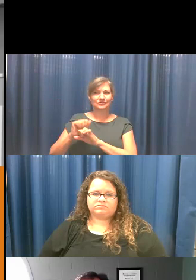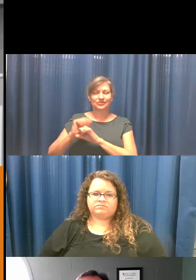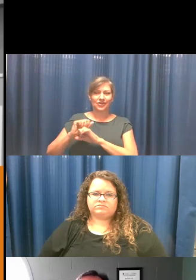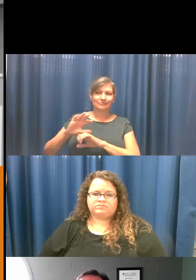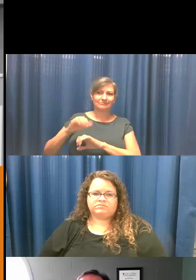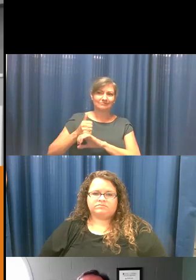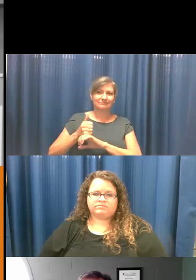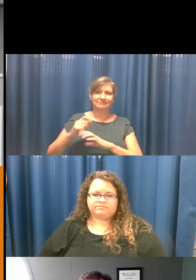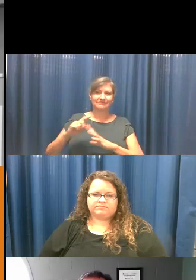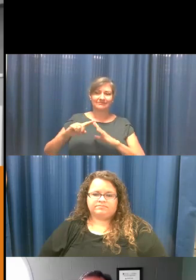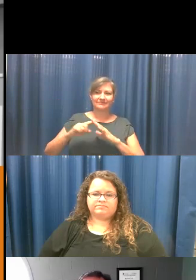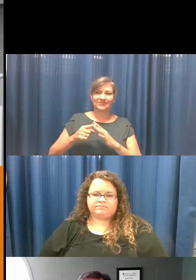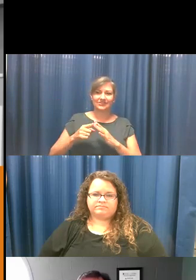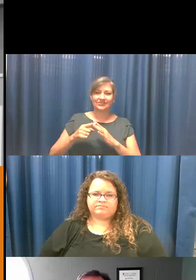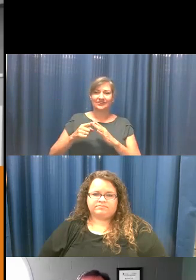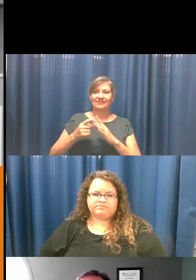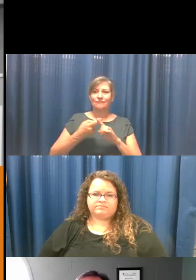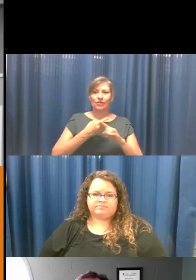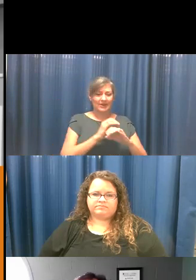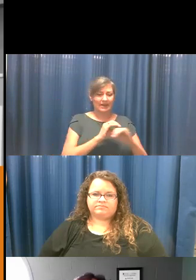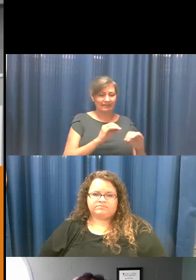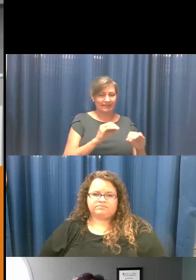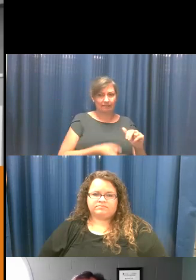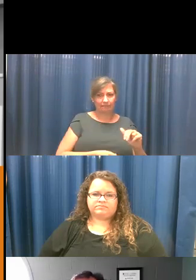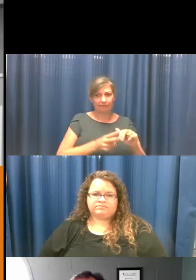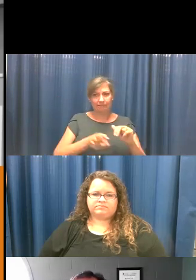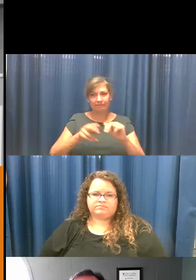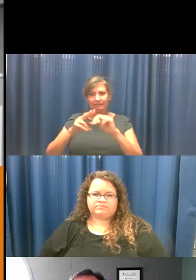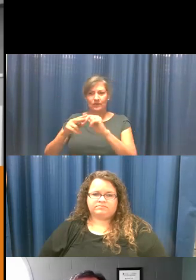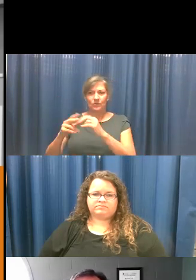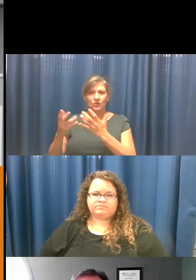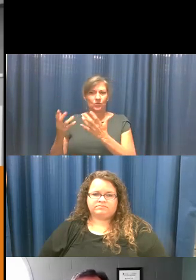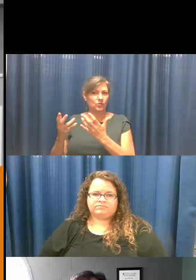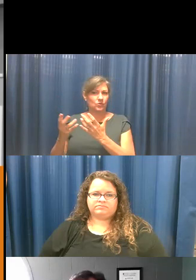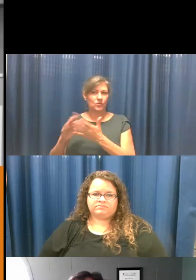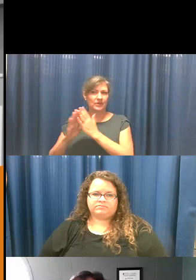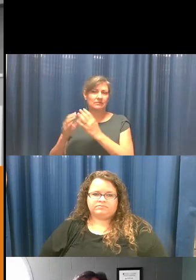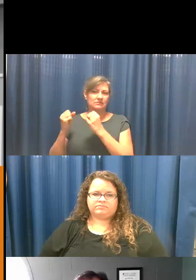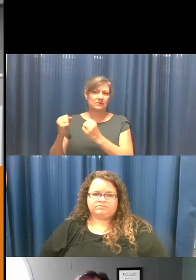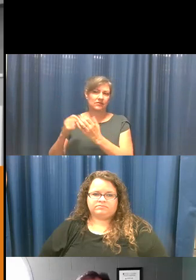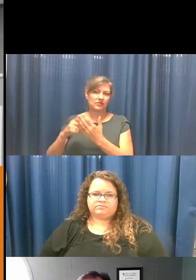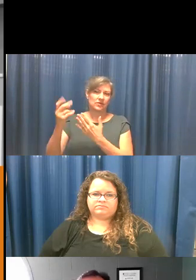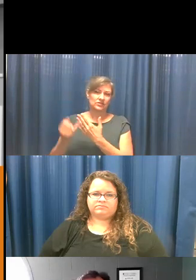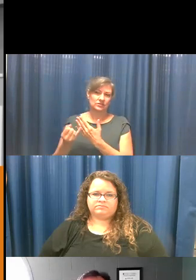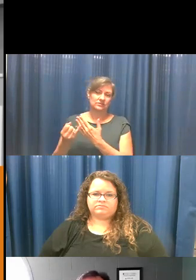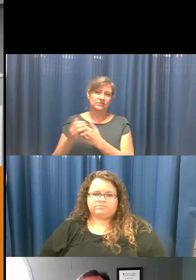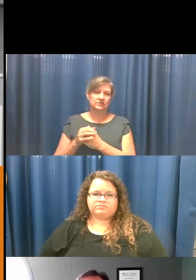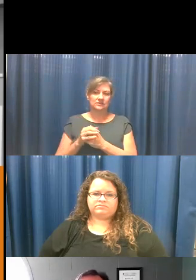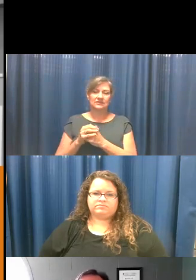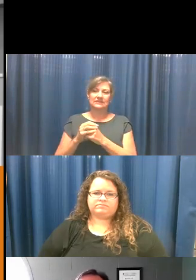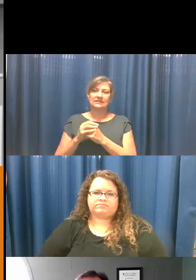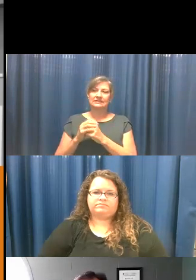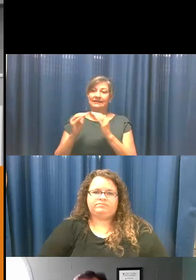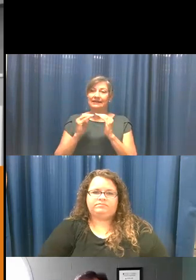of starting at zero and building an incredibly powerful project. And the Equity